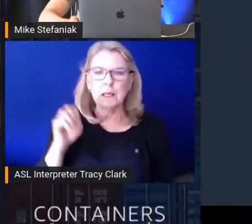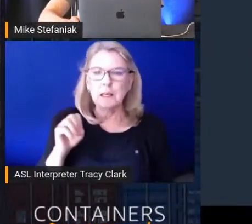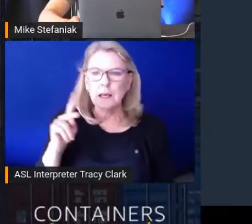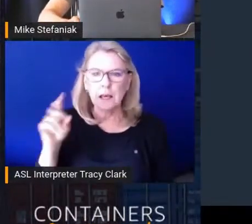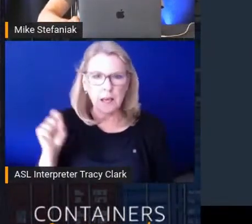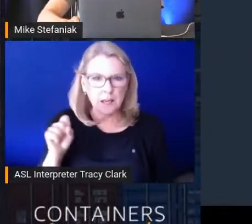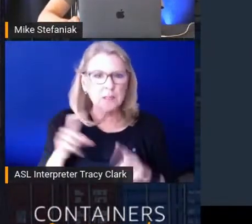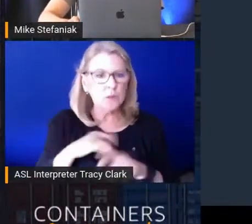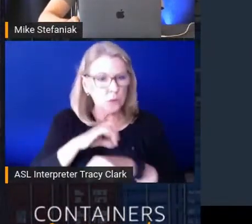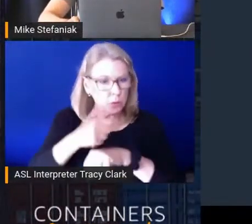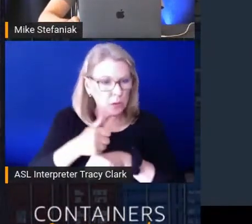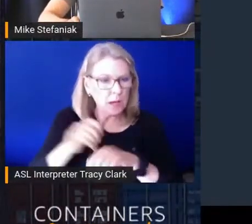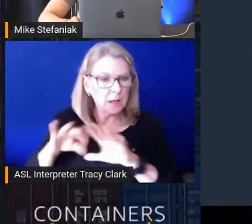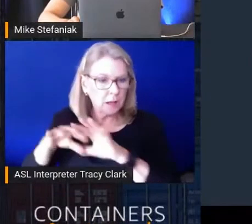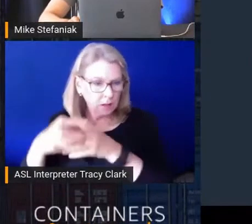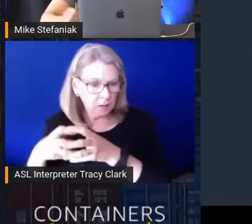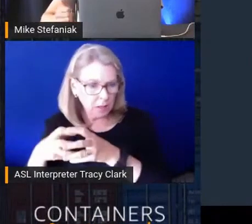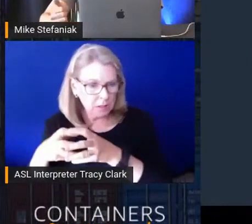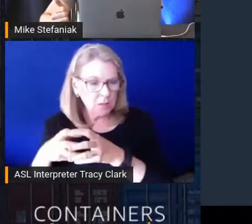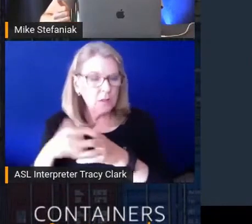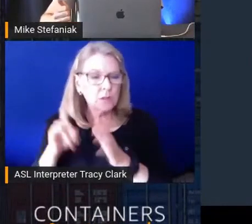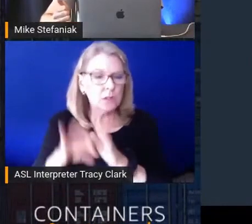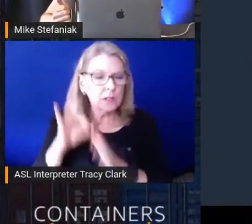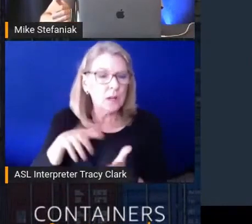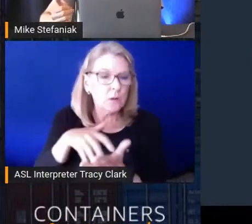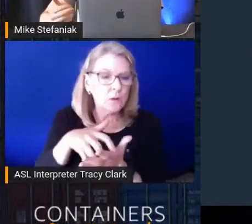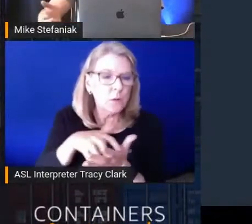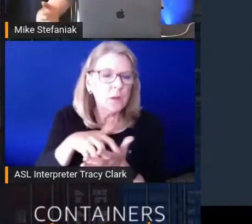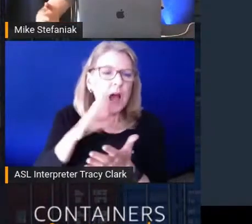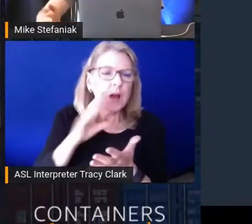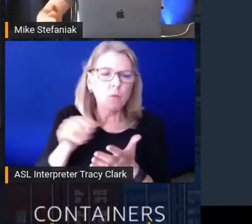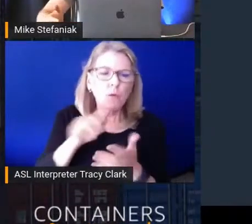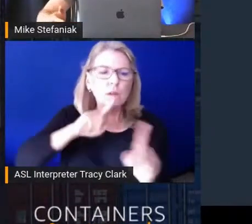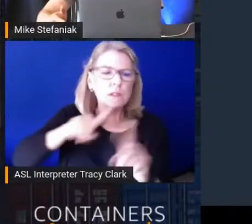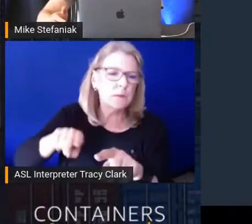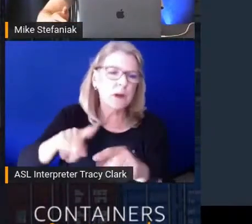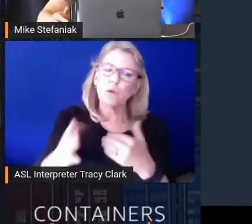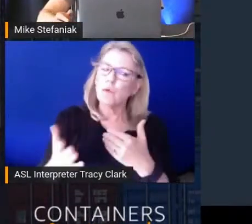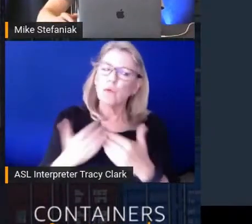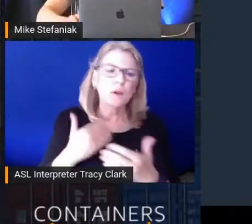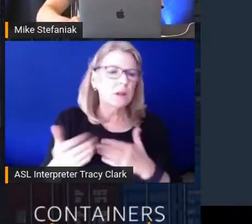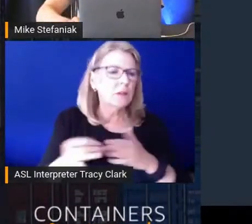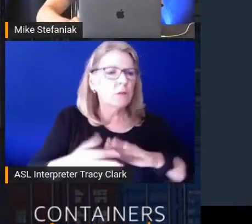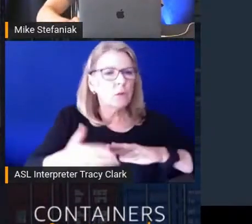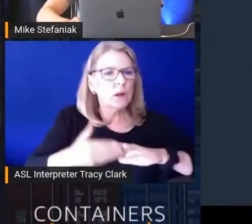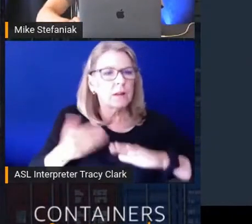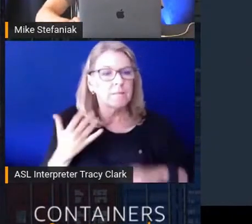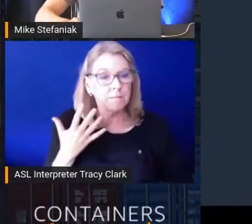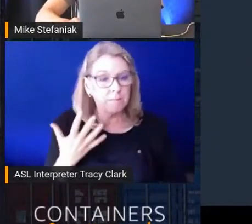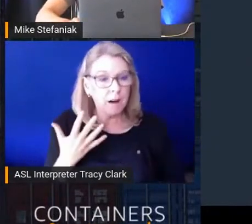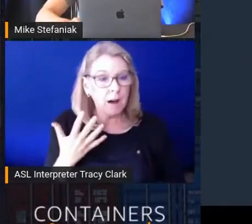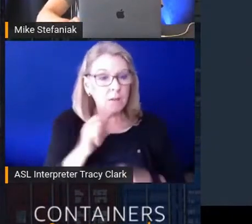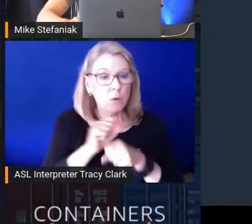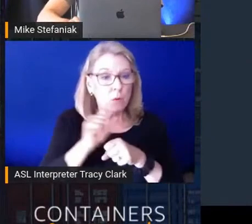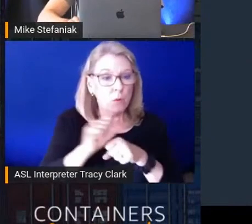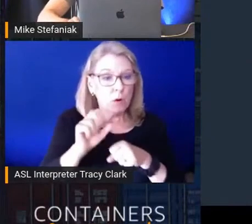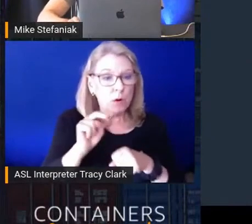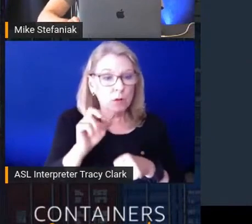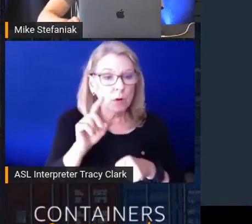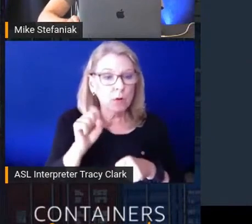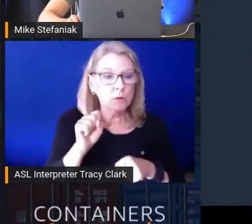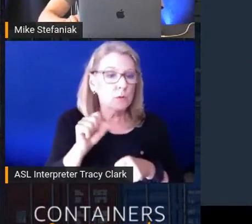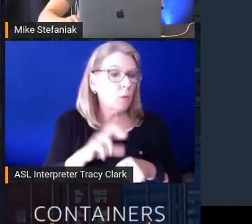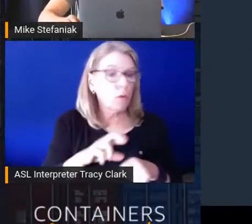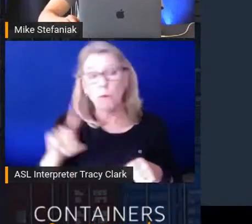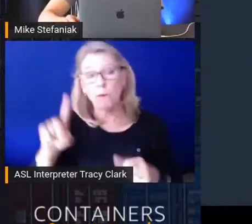endpoint is going to respond whether you're running 5 worker nodes, 1,000 worker nodes. One of the benefits